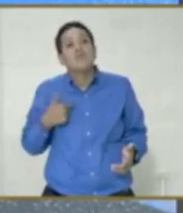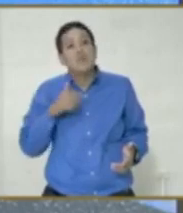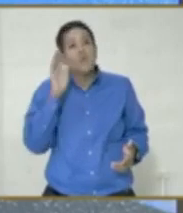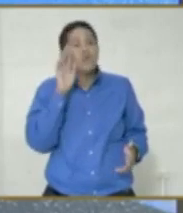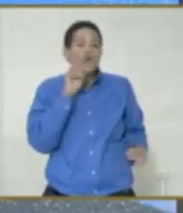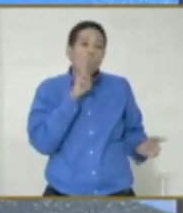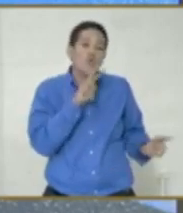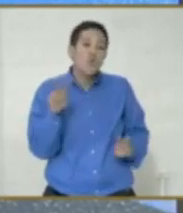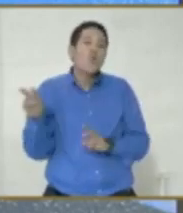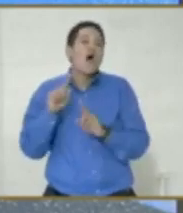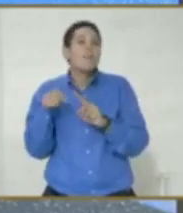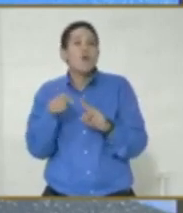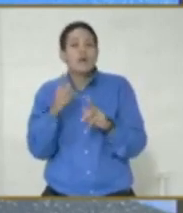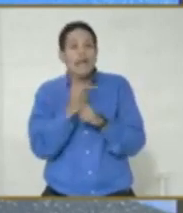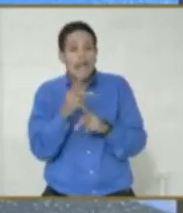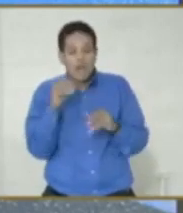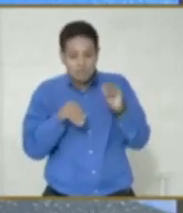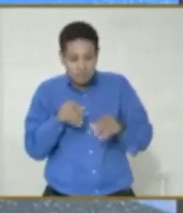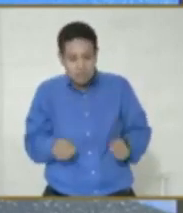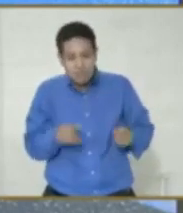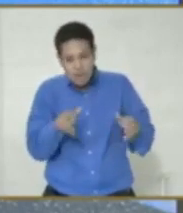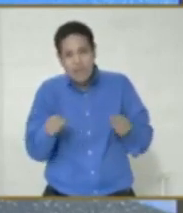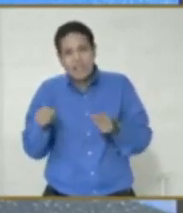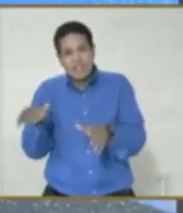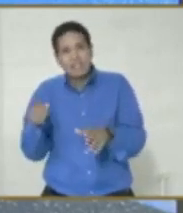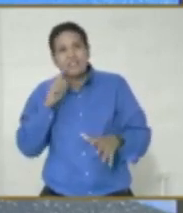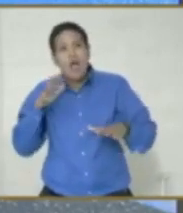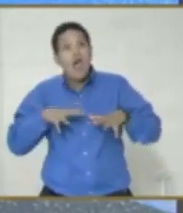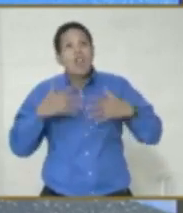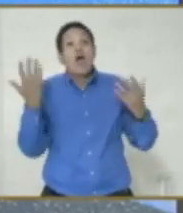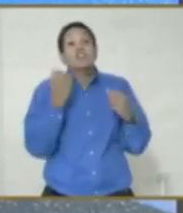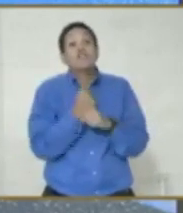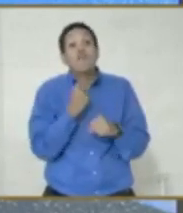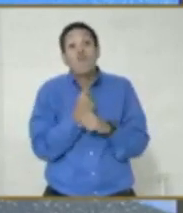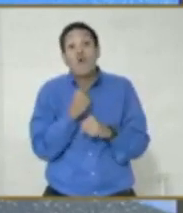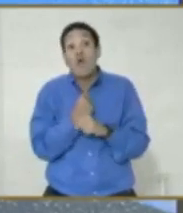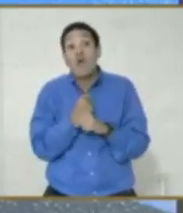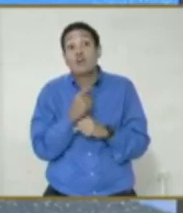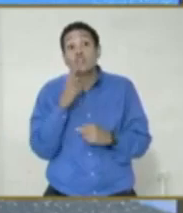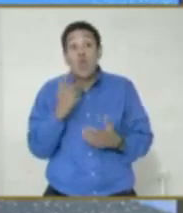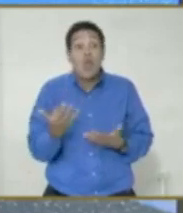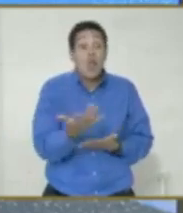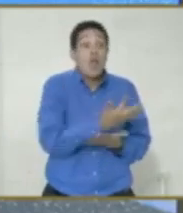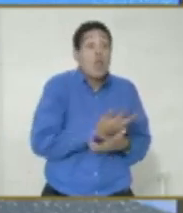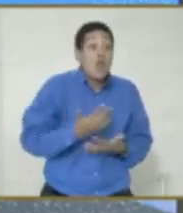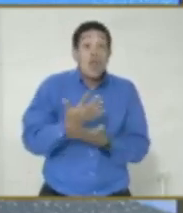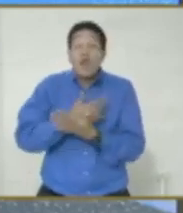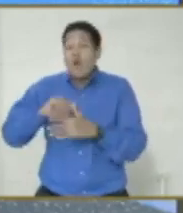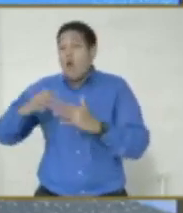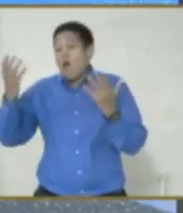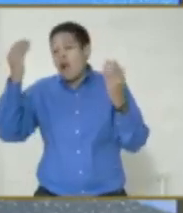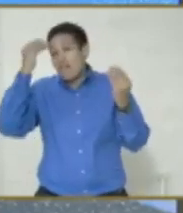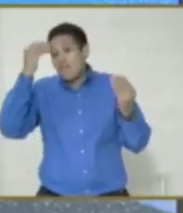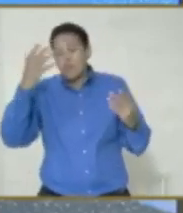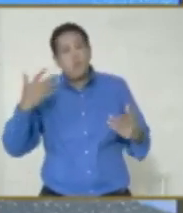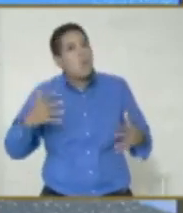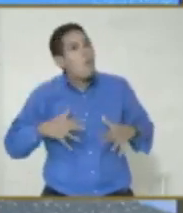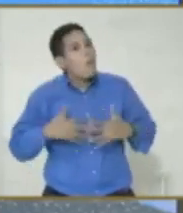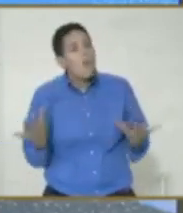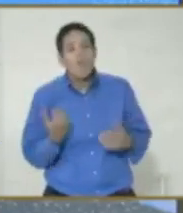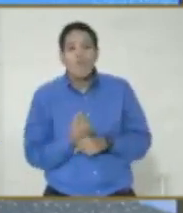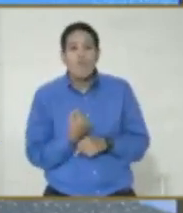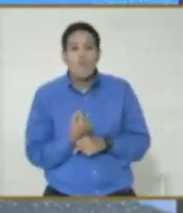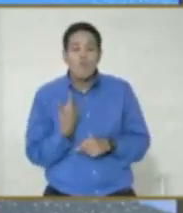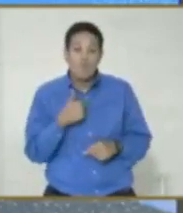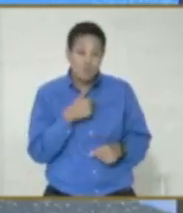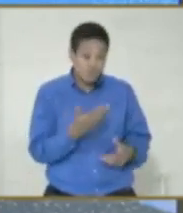looking about these care packages and distributing. It is a lot of work in order to gather all the information, and so we have submitted the